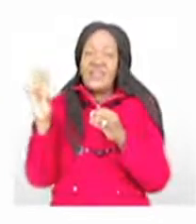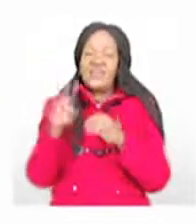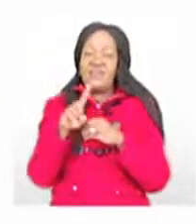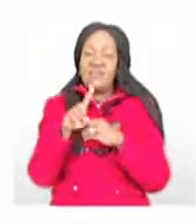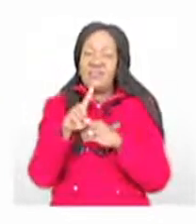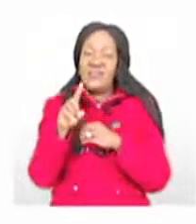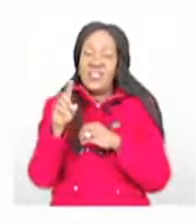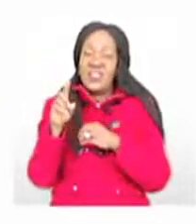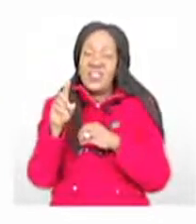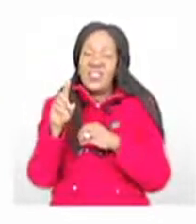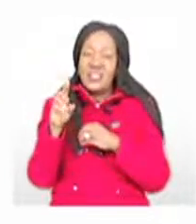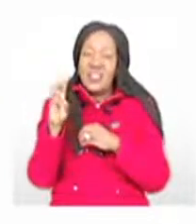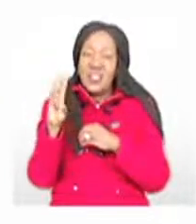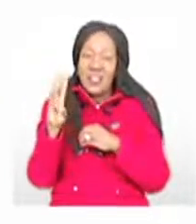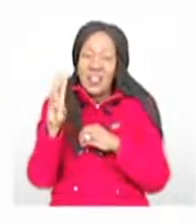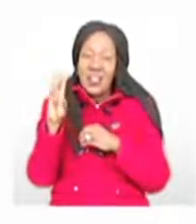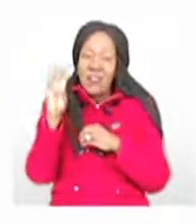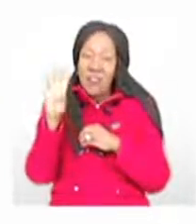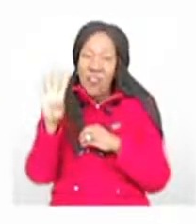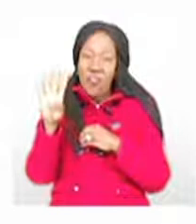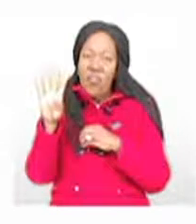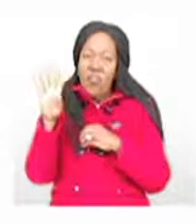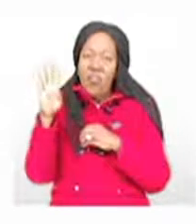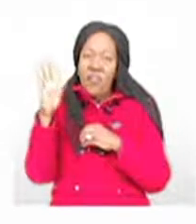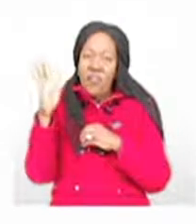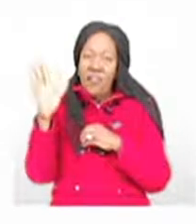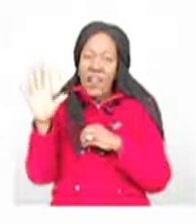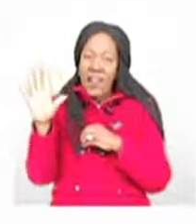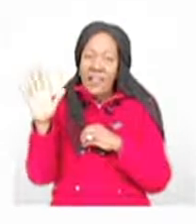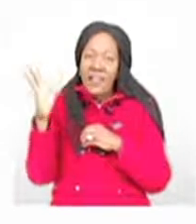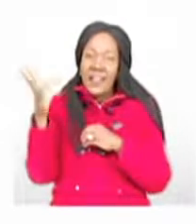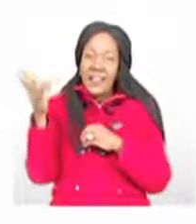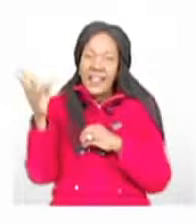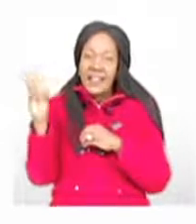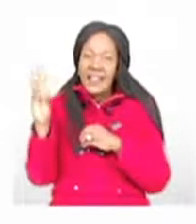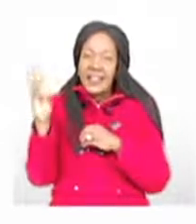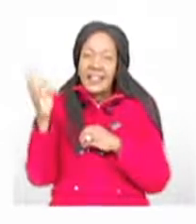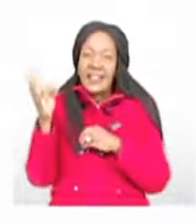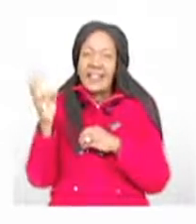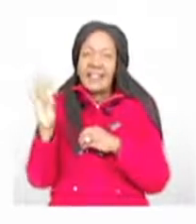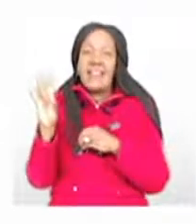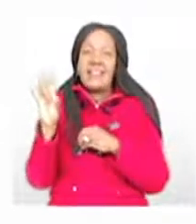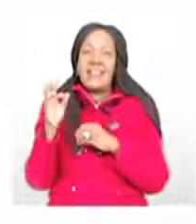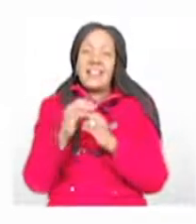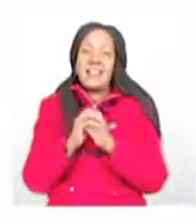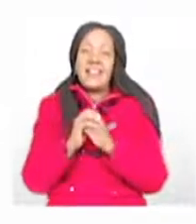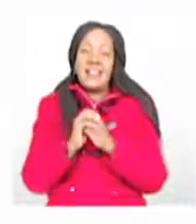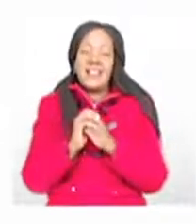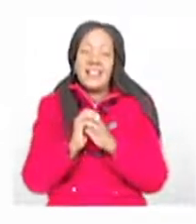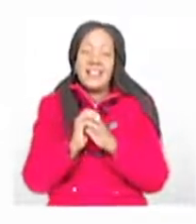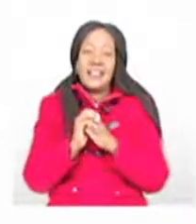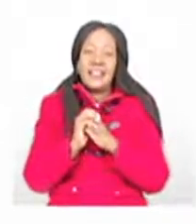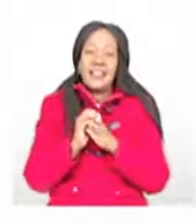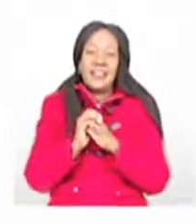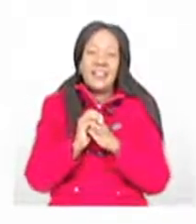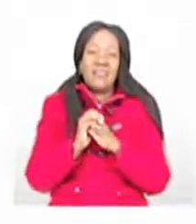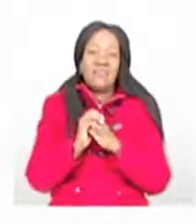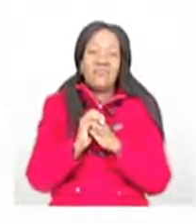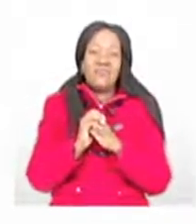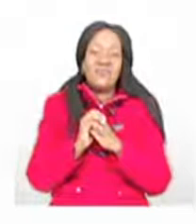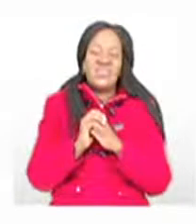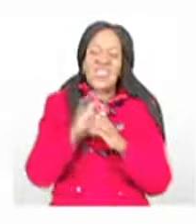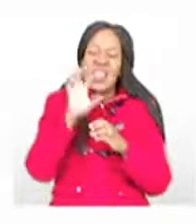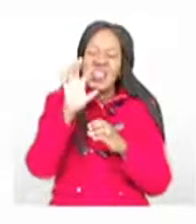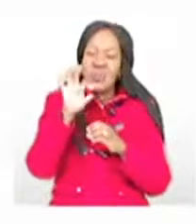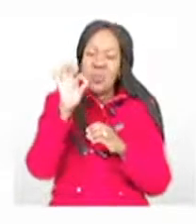2, 3, 4, 5, 6, 7. Choose the